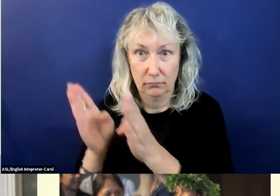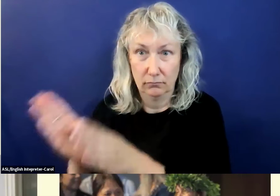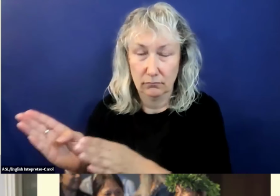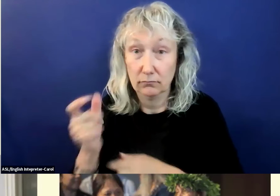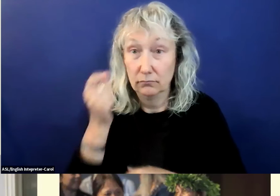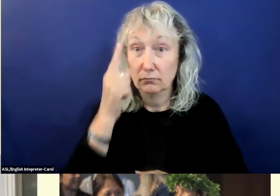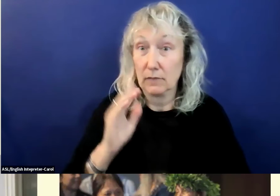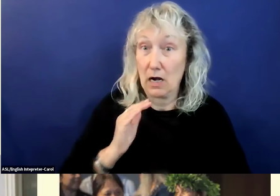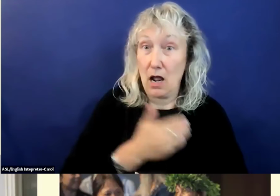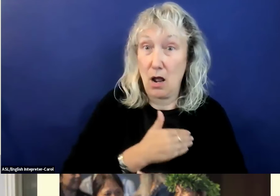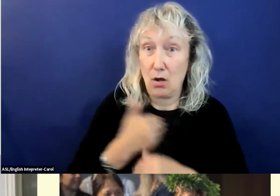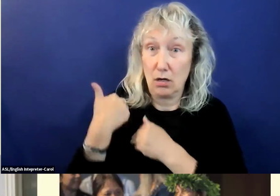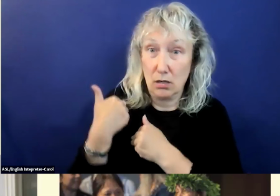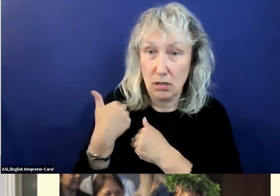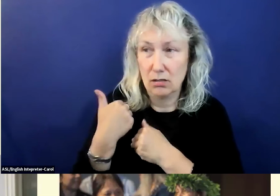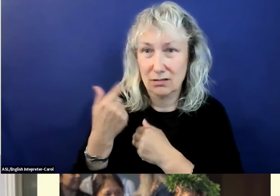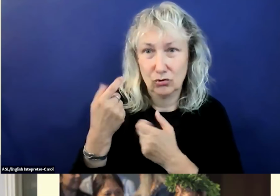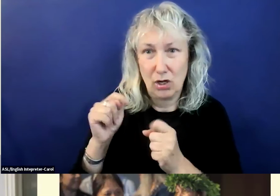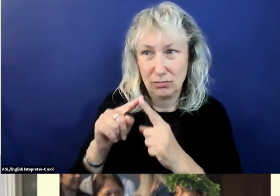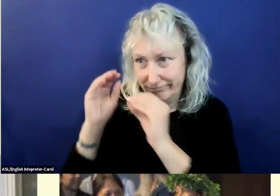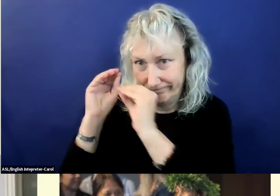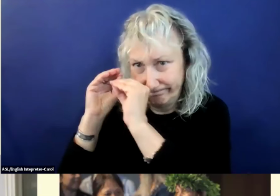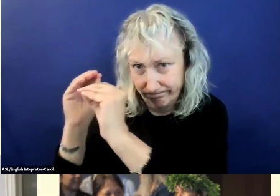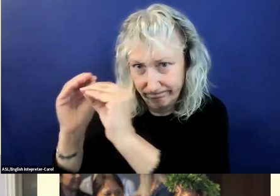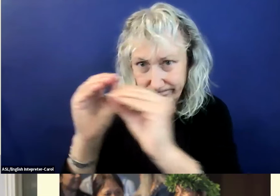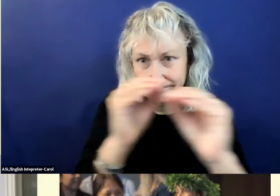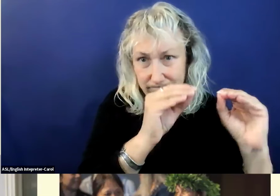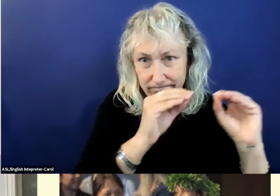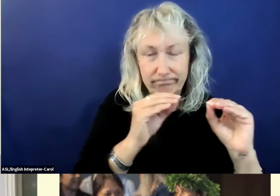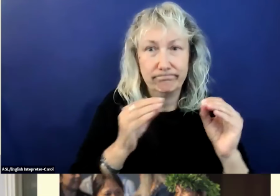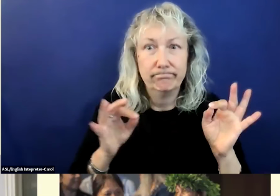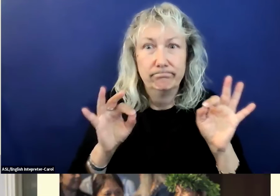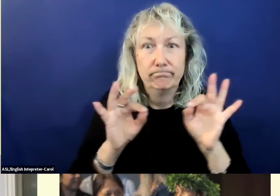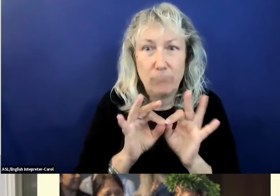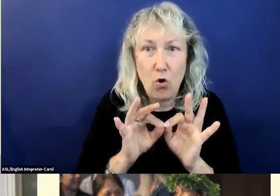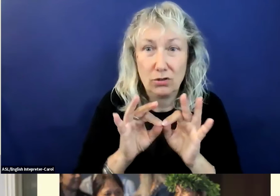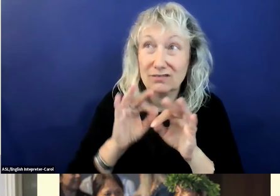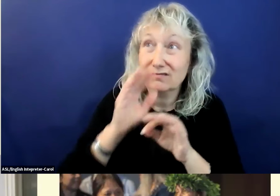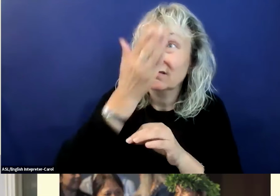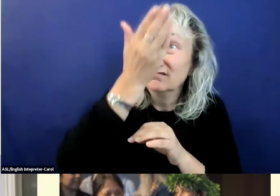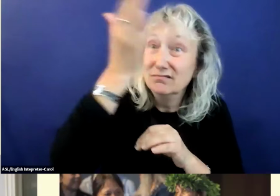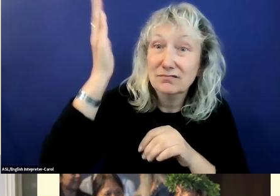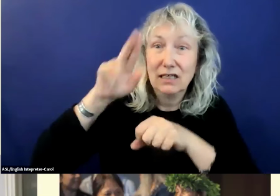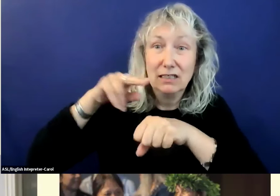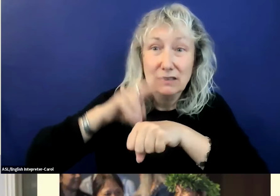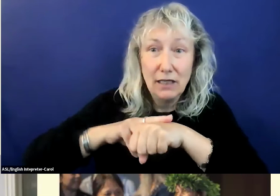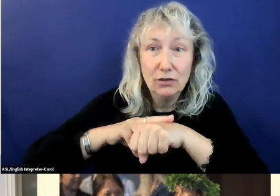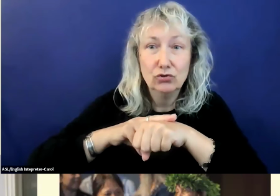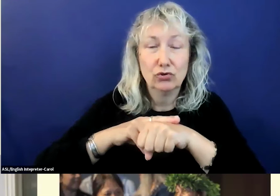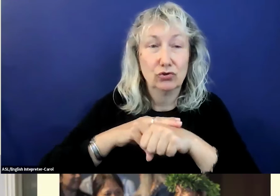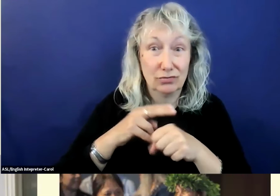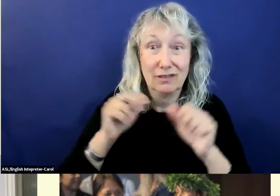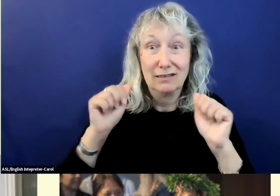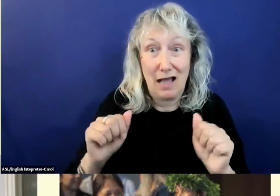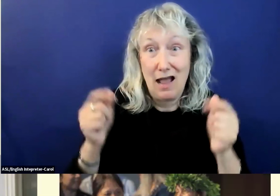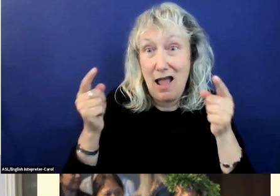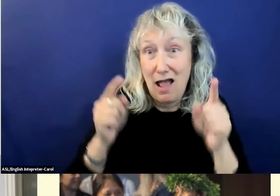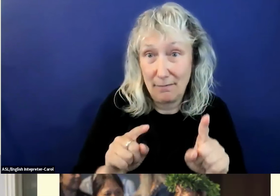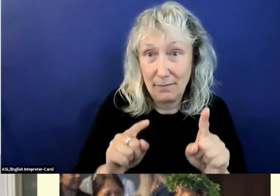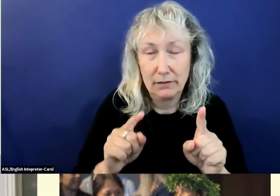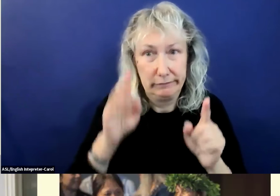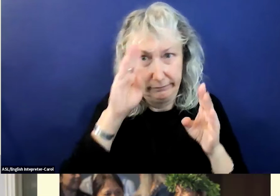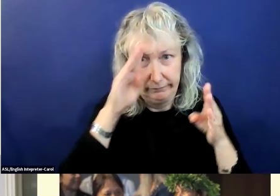we must equip participants, and we know the knowledge of nature, hazard of emergency preparedness by focusing on